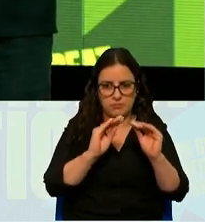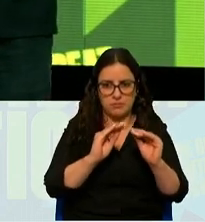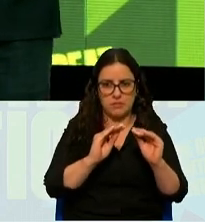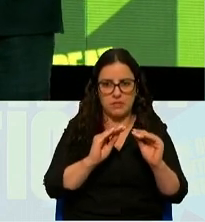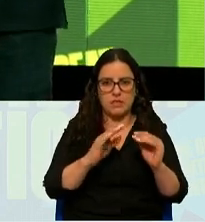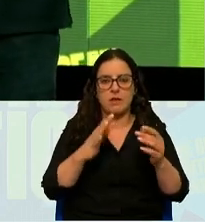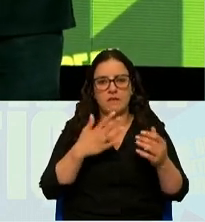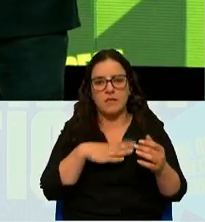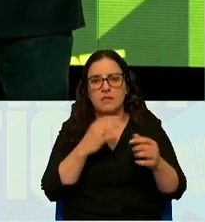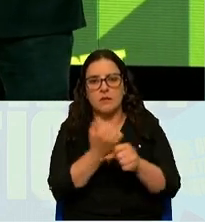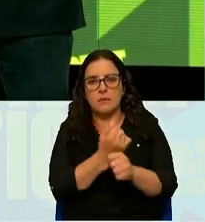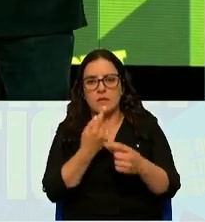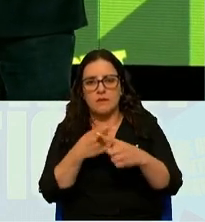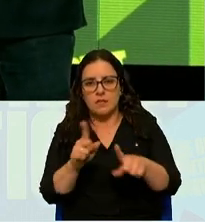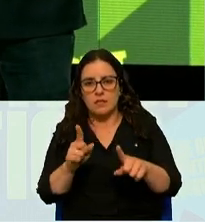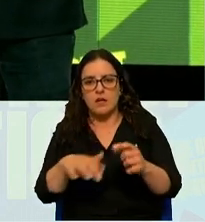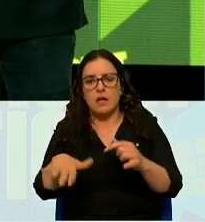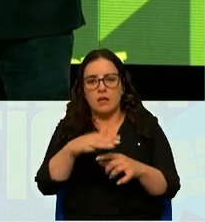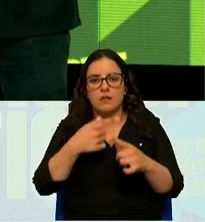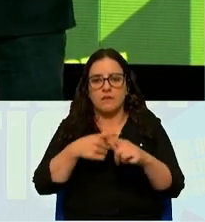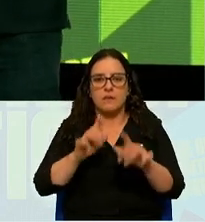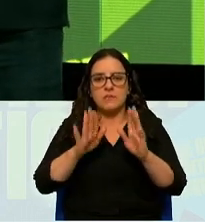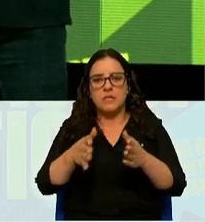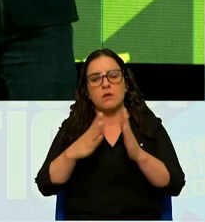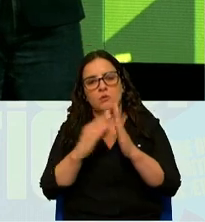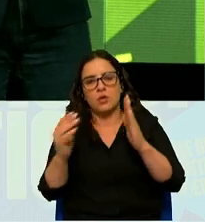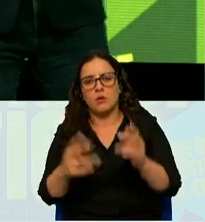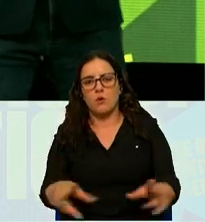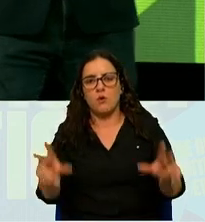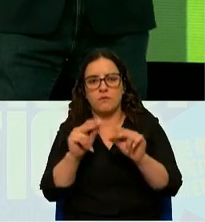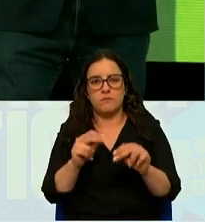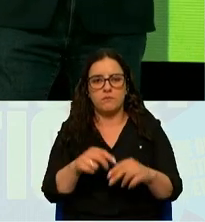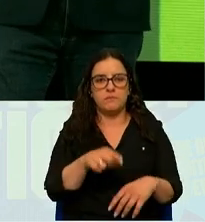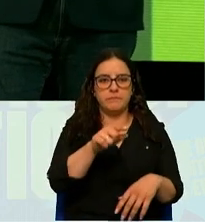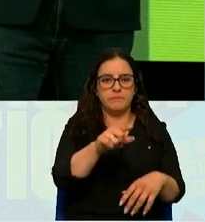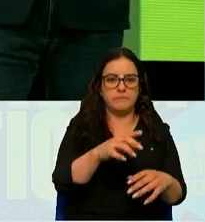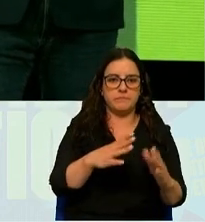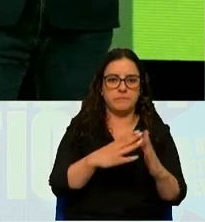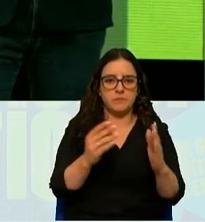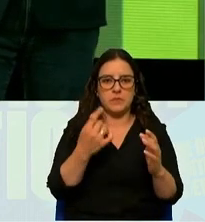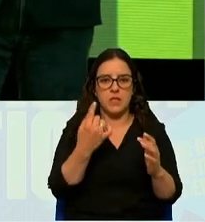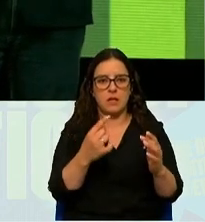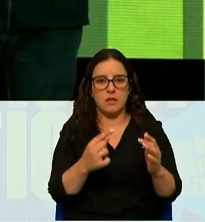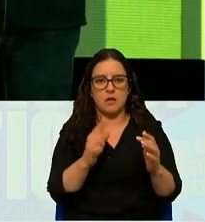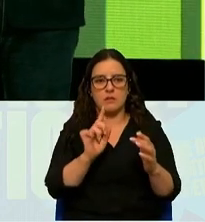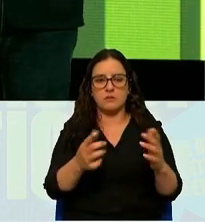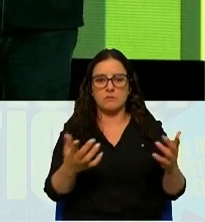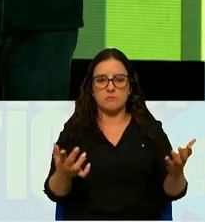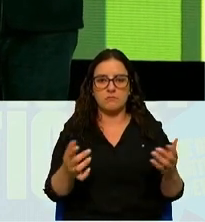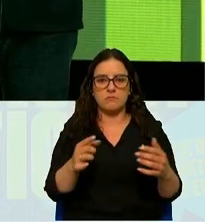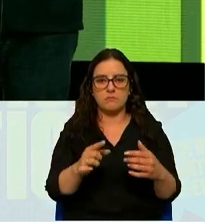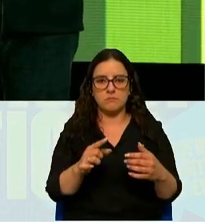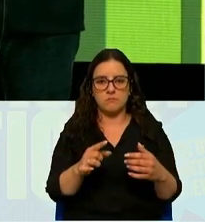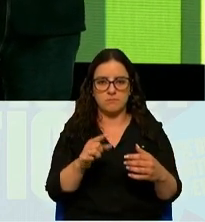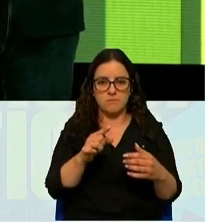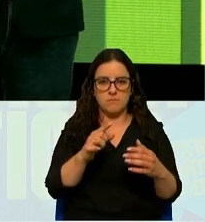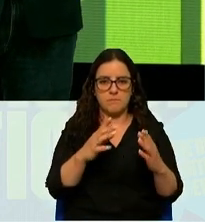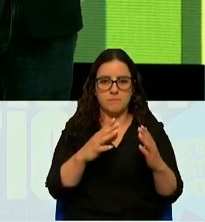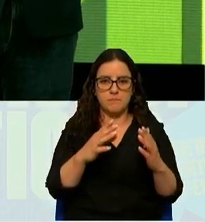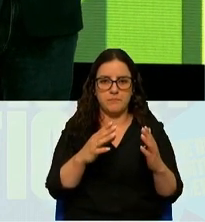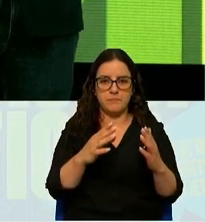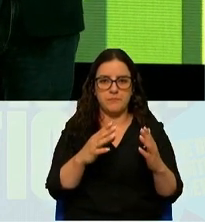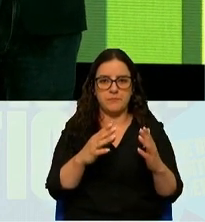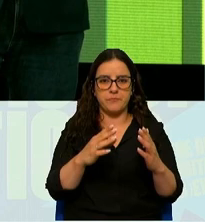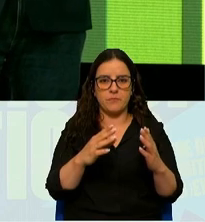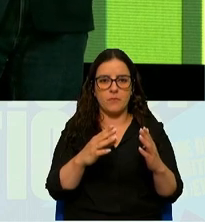task or a different domain, you need a new model. Now, what these models have is that, yes, you need a lot of data to train these models, but once you